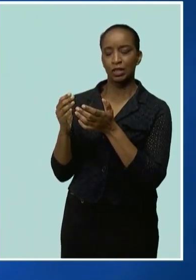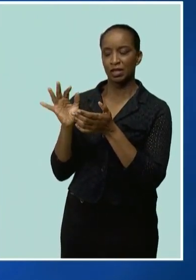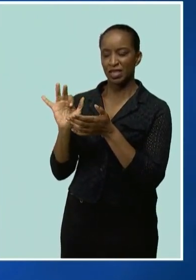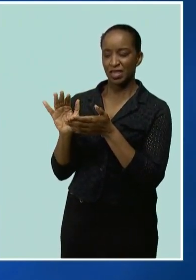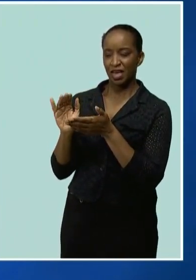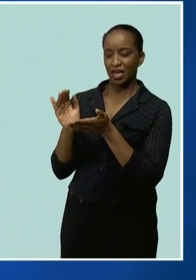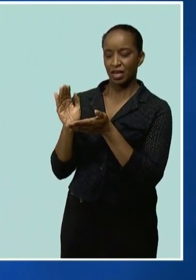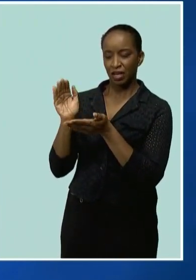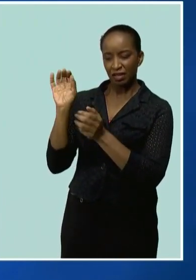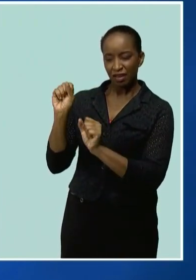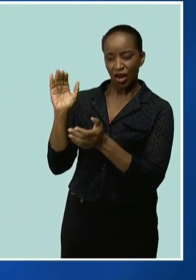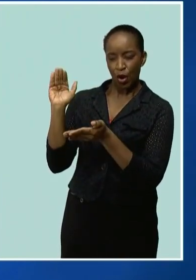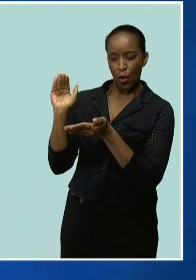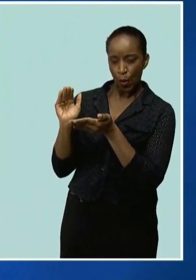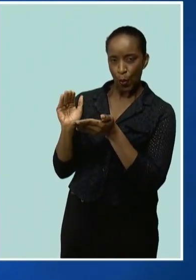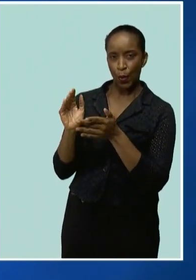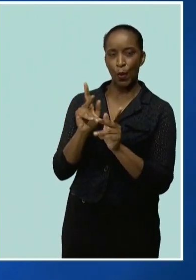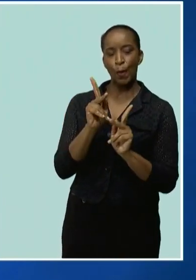talking,